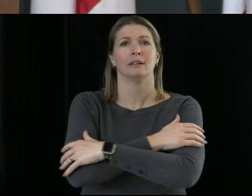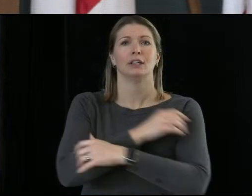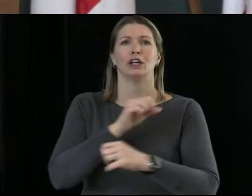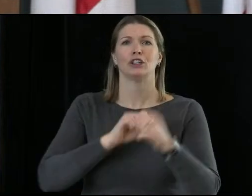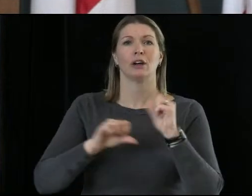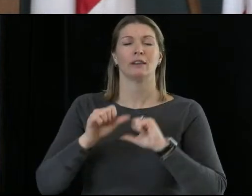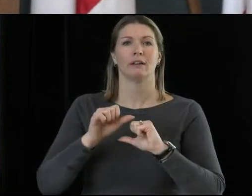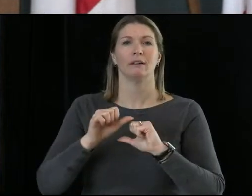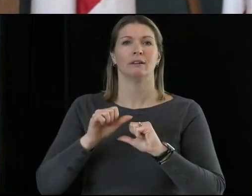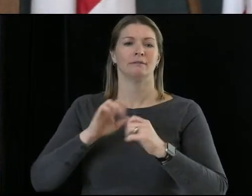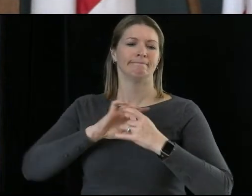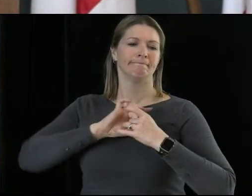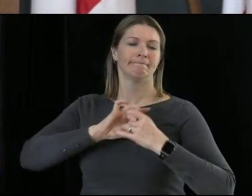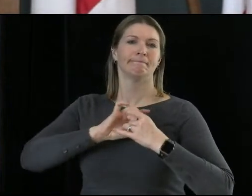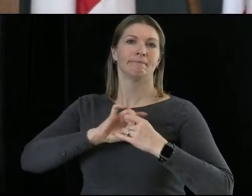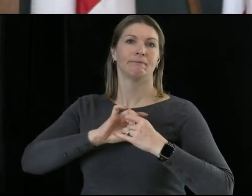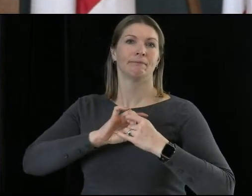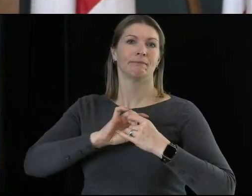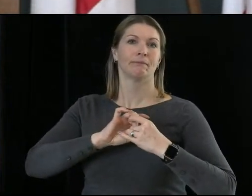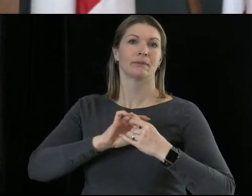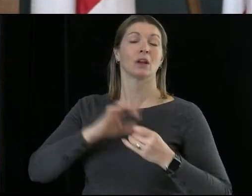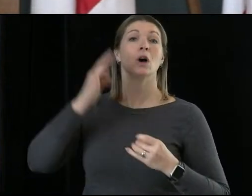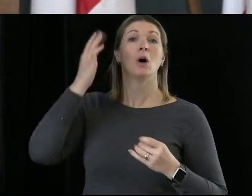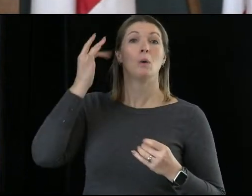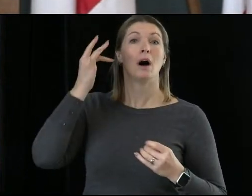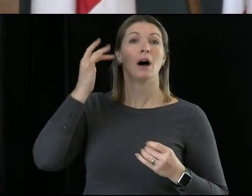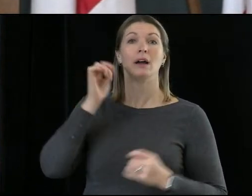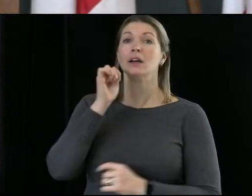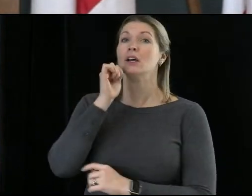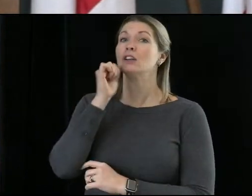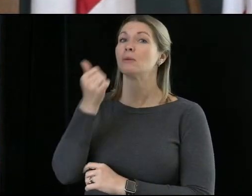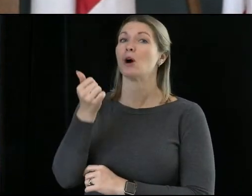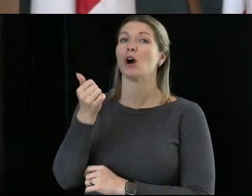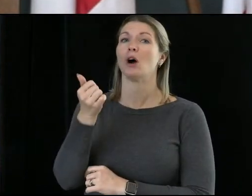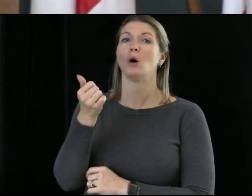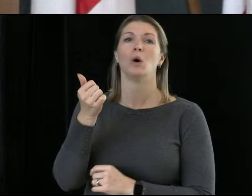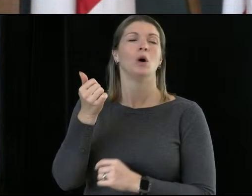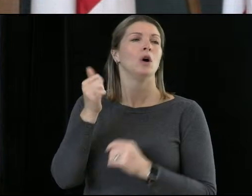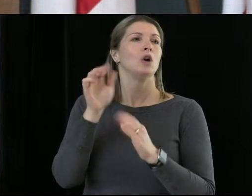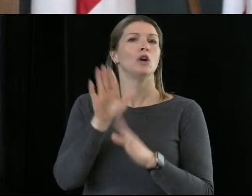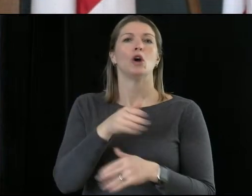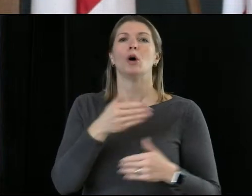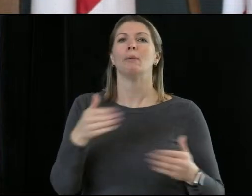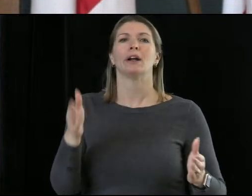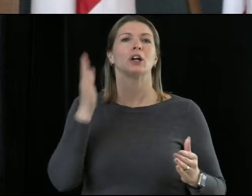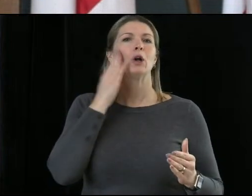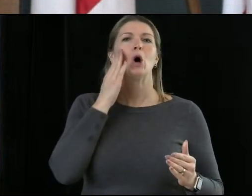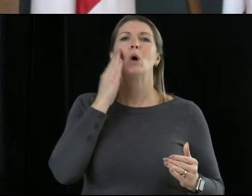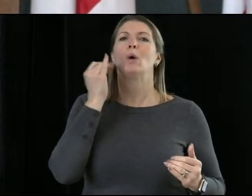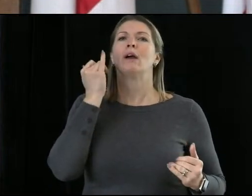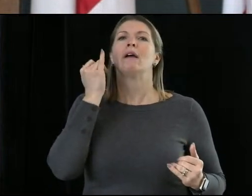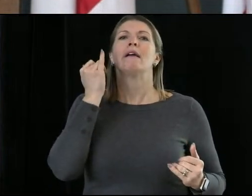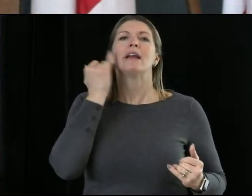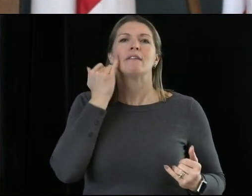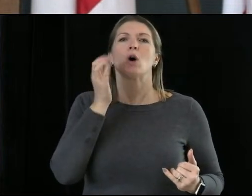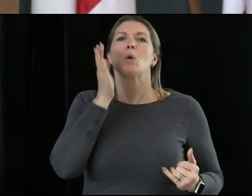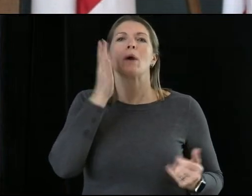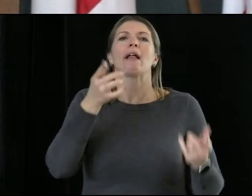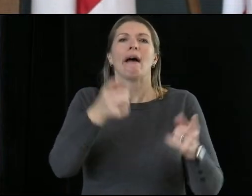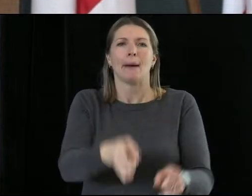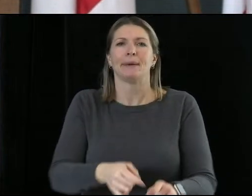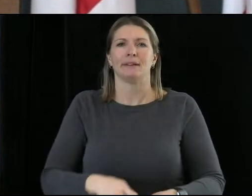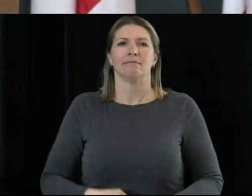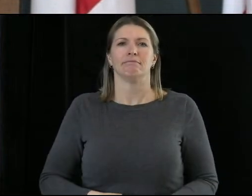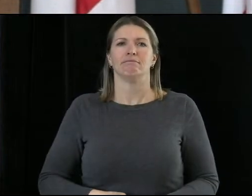And remember that tomorrow is not promised to anyone here. And we know